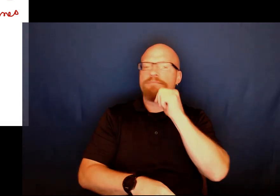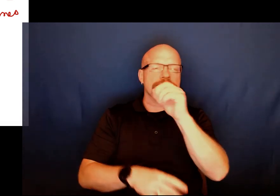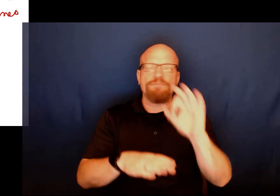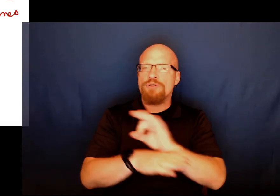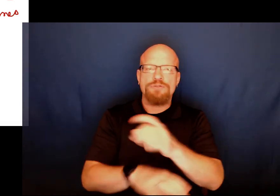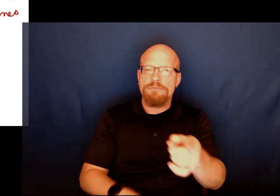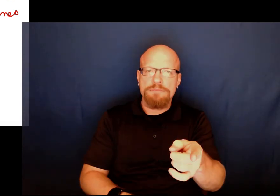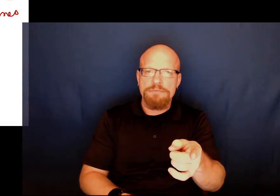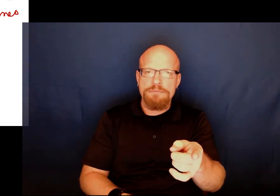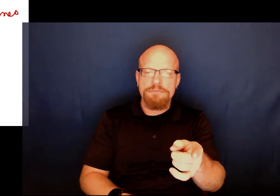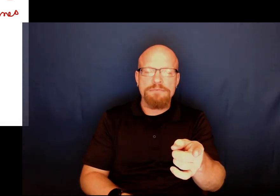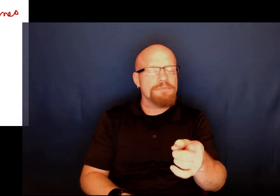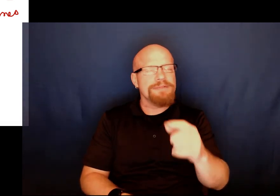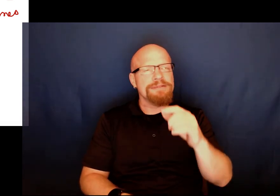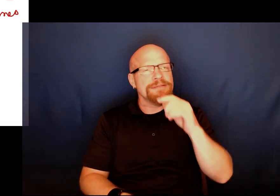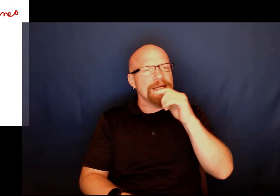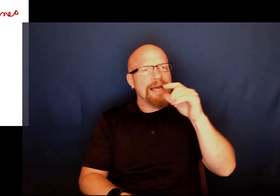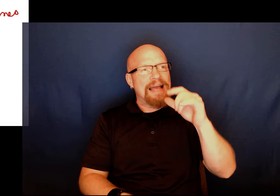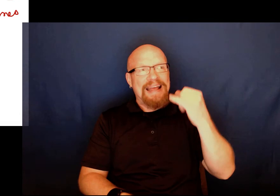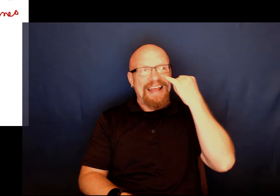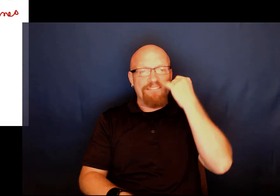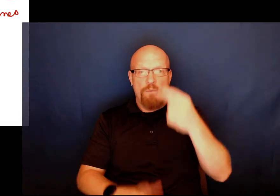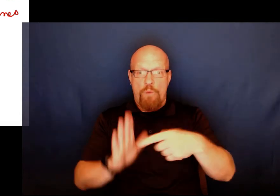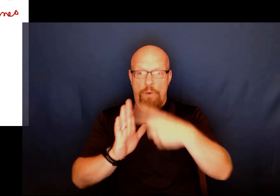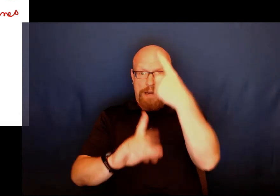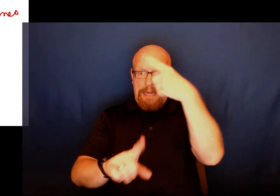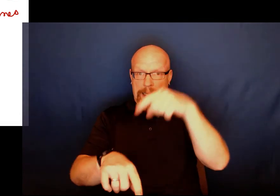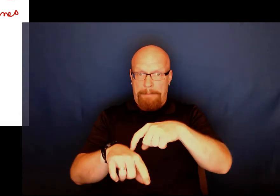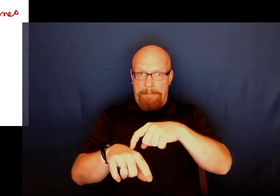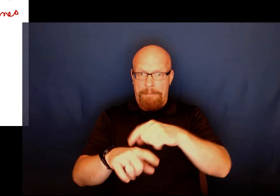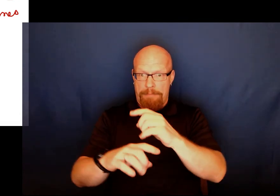this fails. It's not a function.